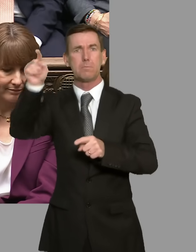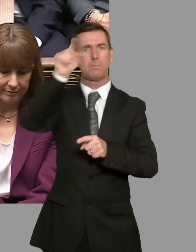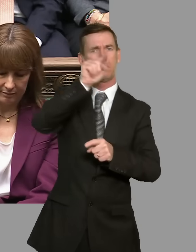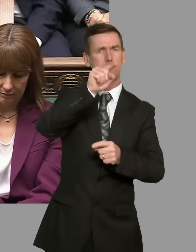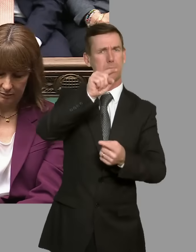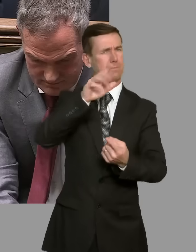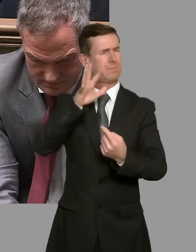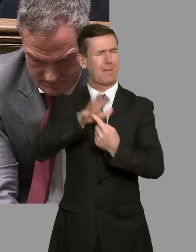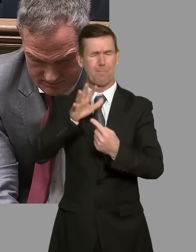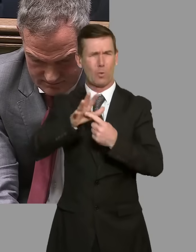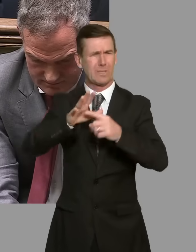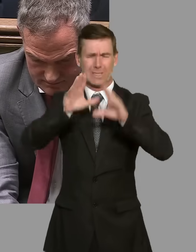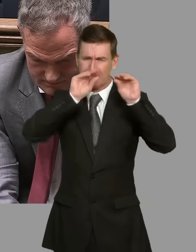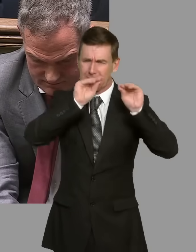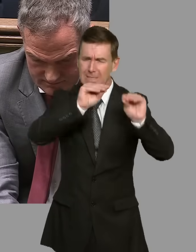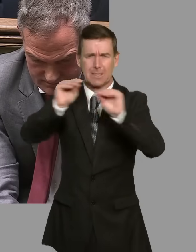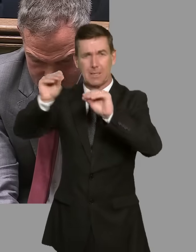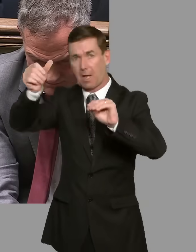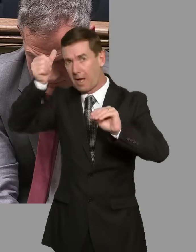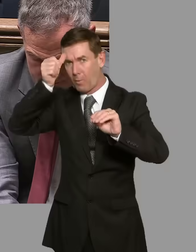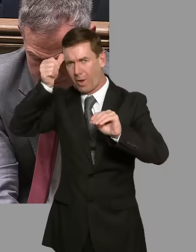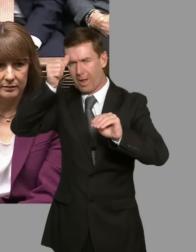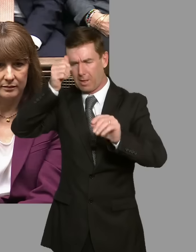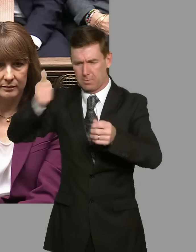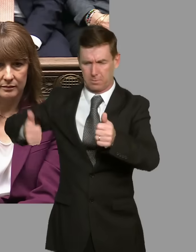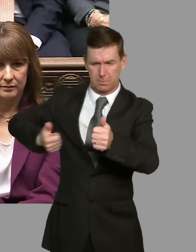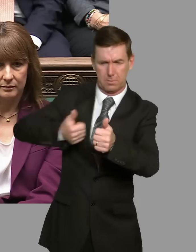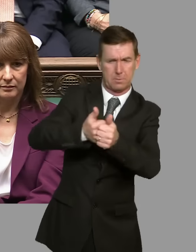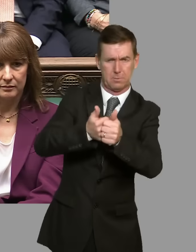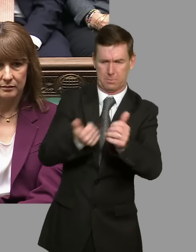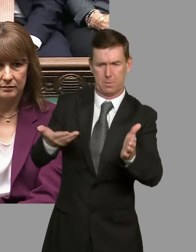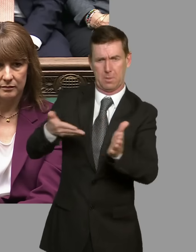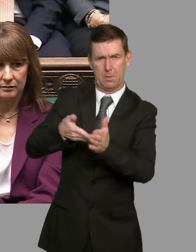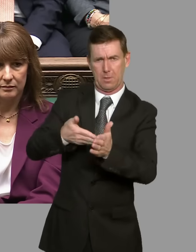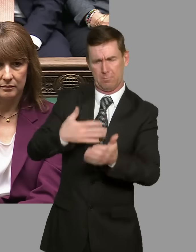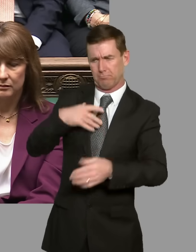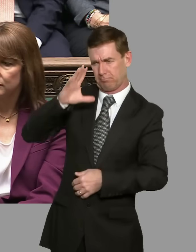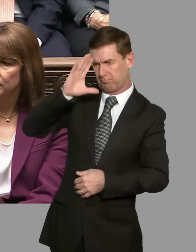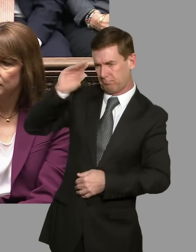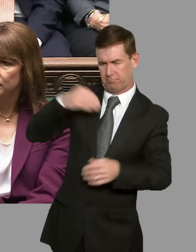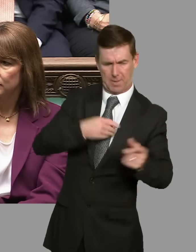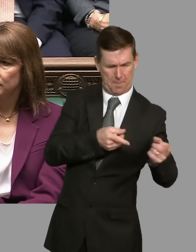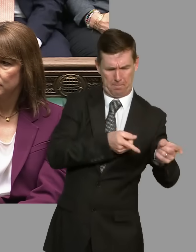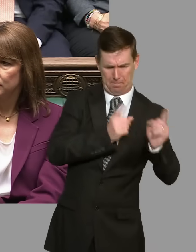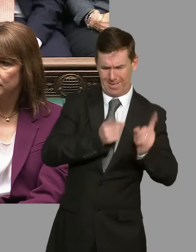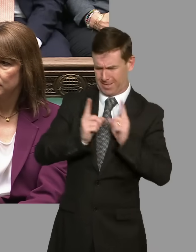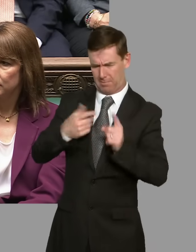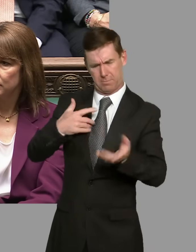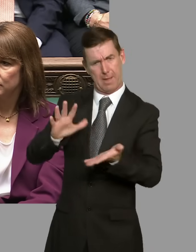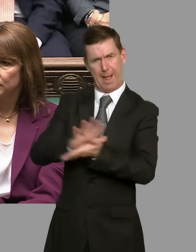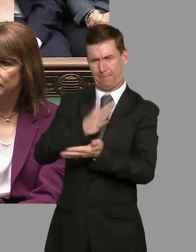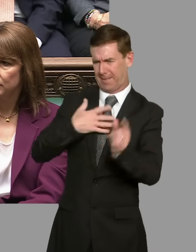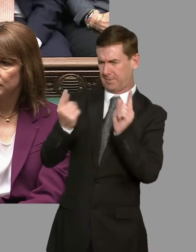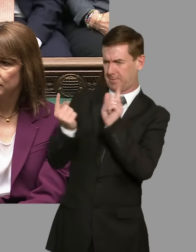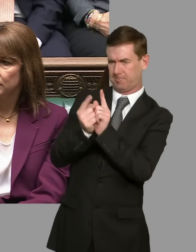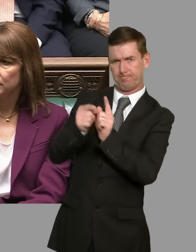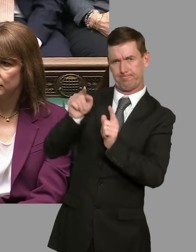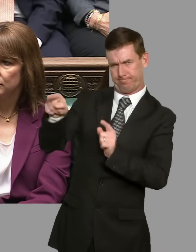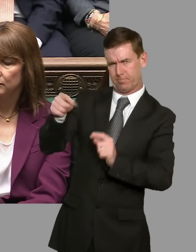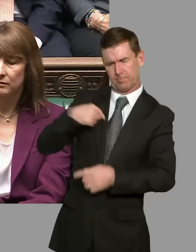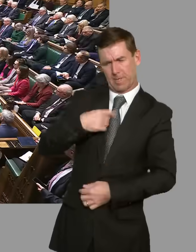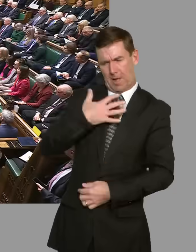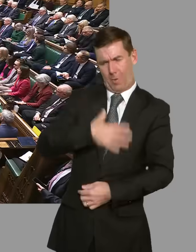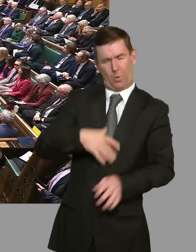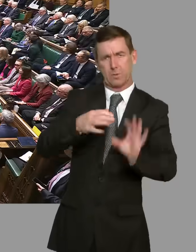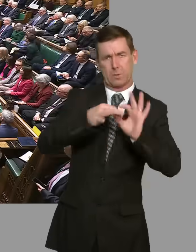ministers would be happy to discuss her proposals with her, because I genuinely want to work across the House on this really serious and tragic